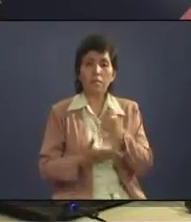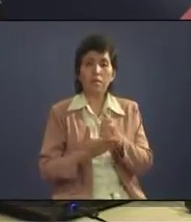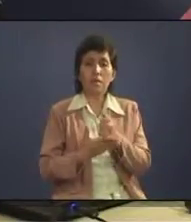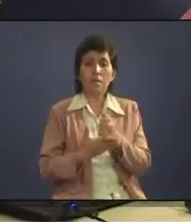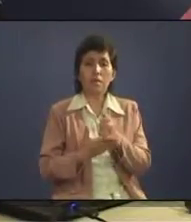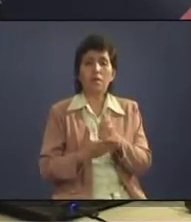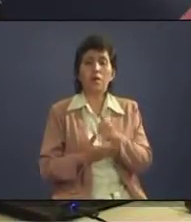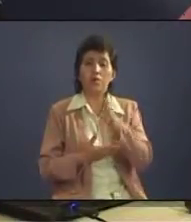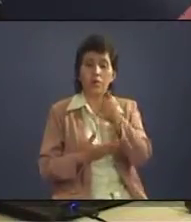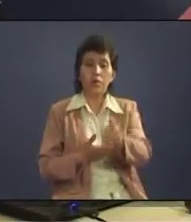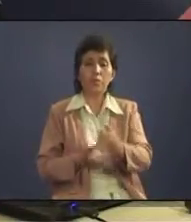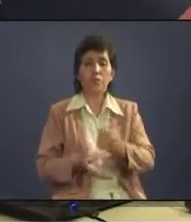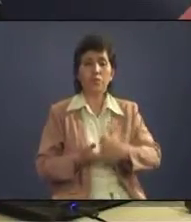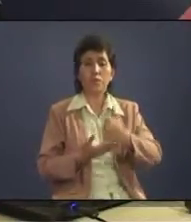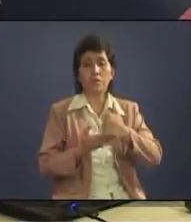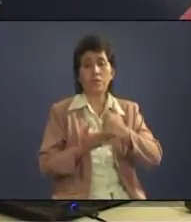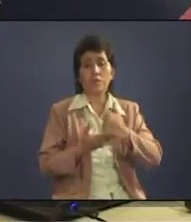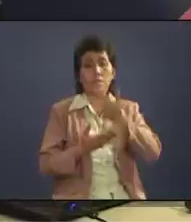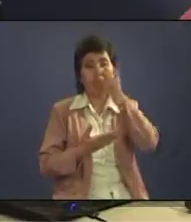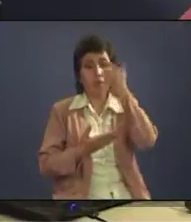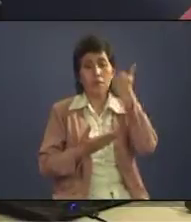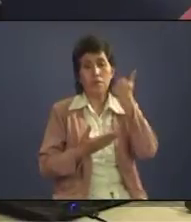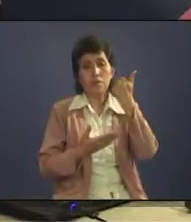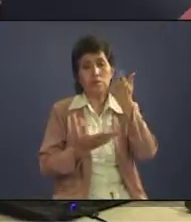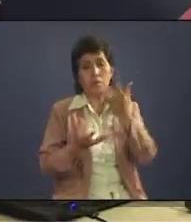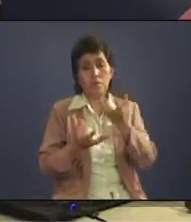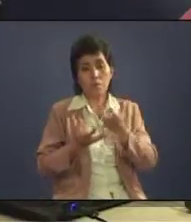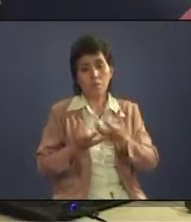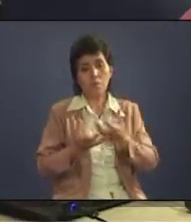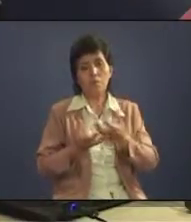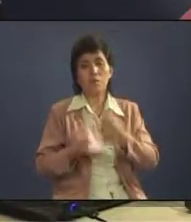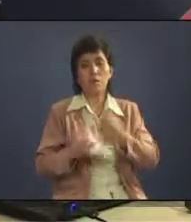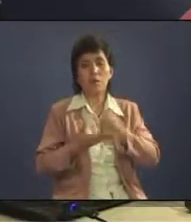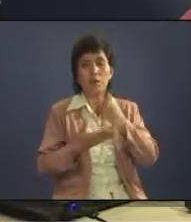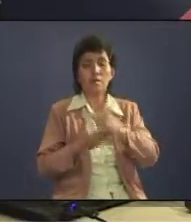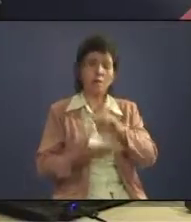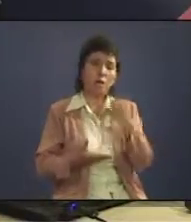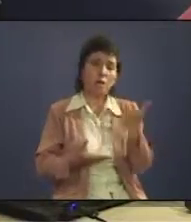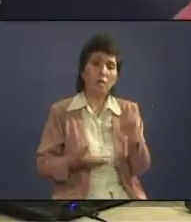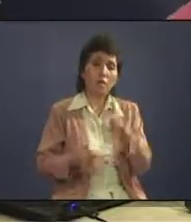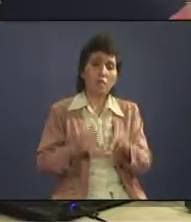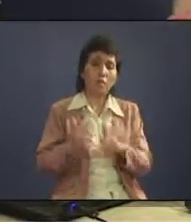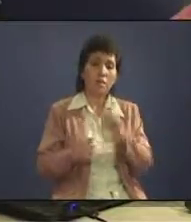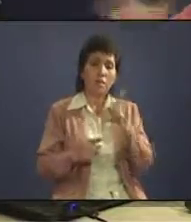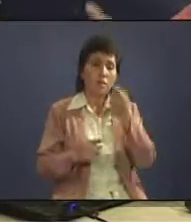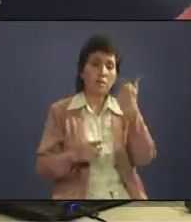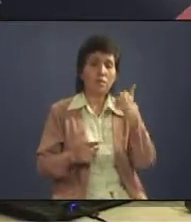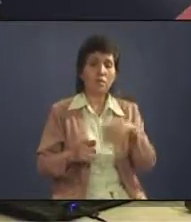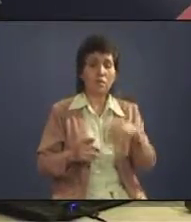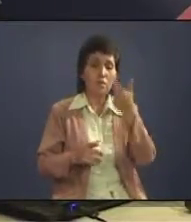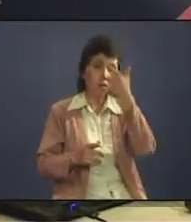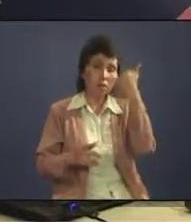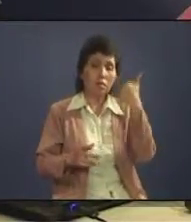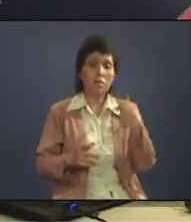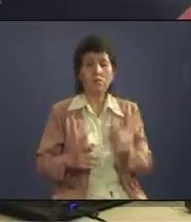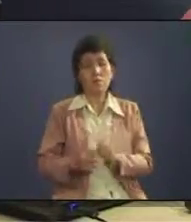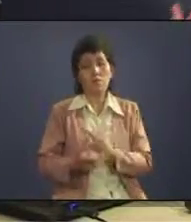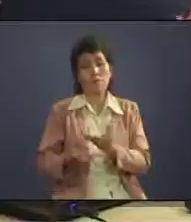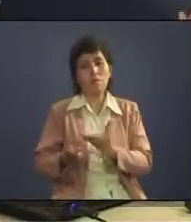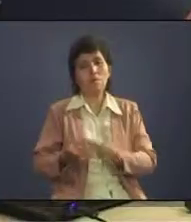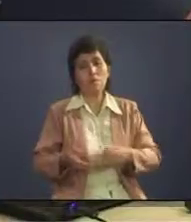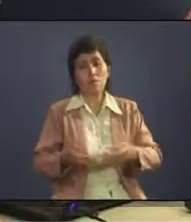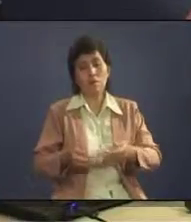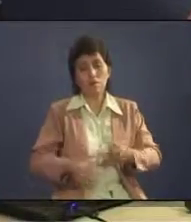question is, do you help because you want to help other people or because you want to feel good about yourself? It's just the cause and reward thing, okay?